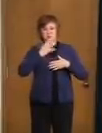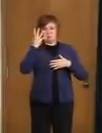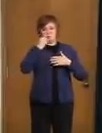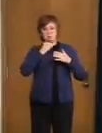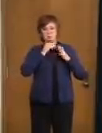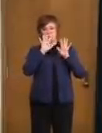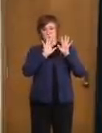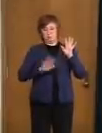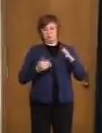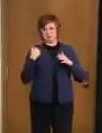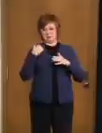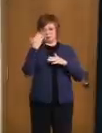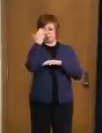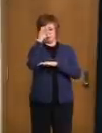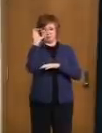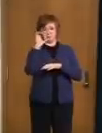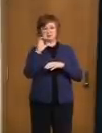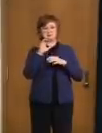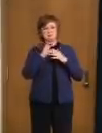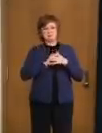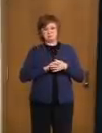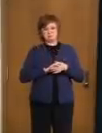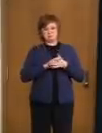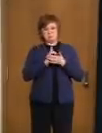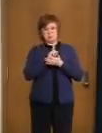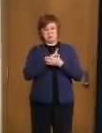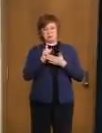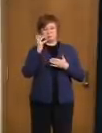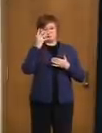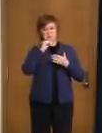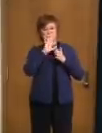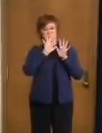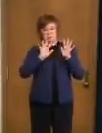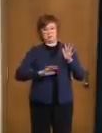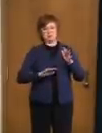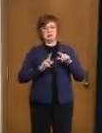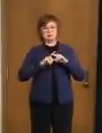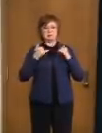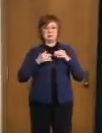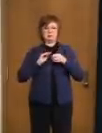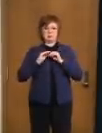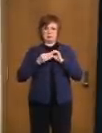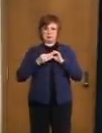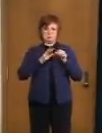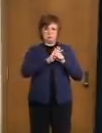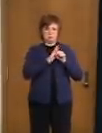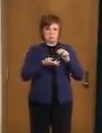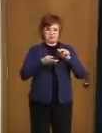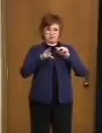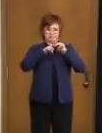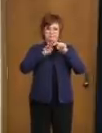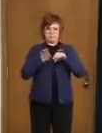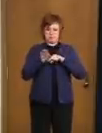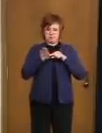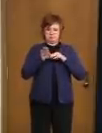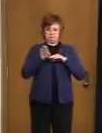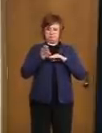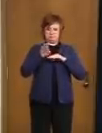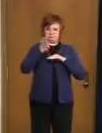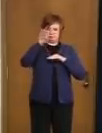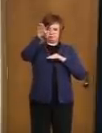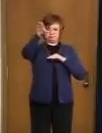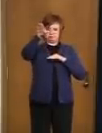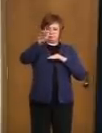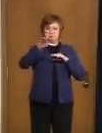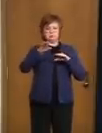some of the people that they were able to see. But this, again, now we are seeing this bump in numbers, and we have to ask people to, although they may